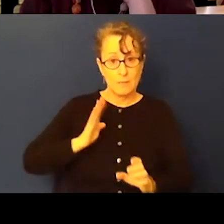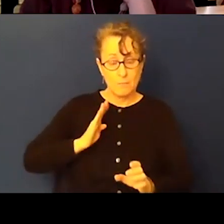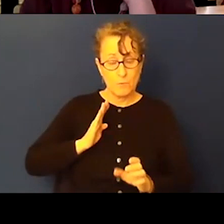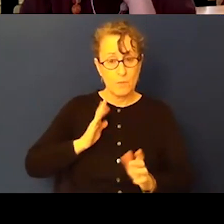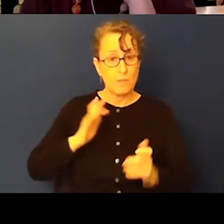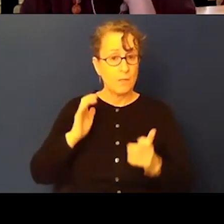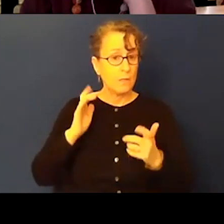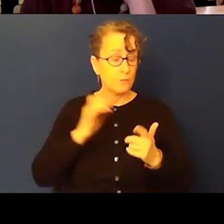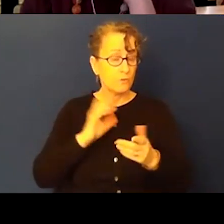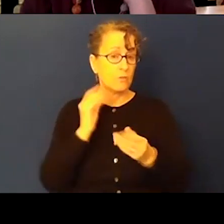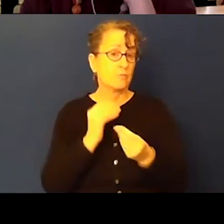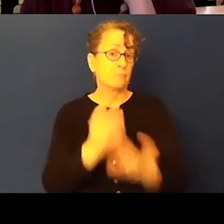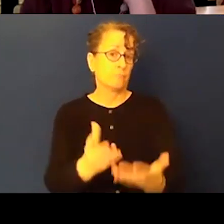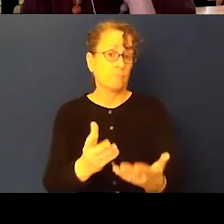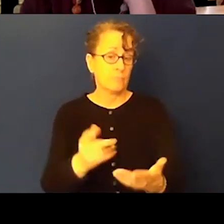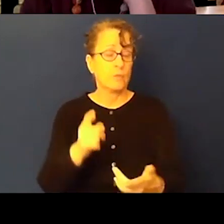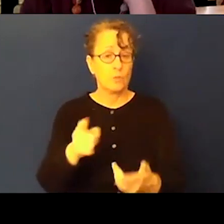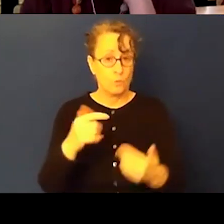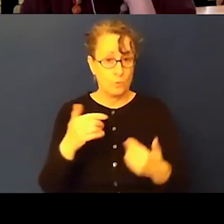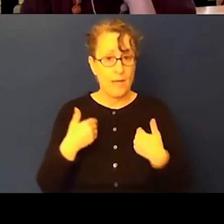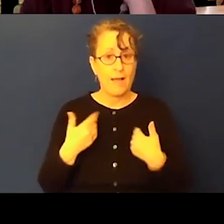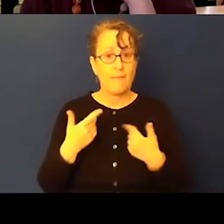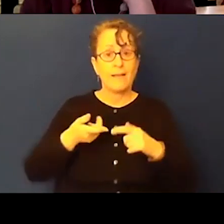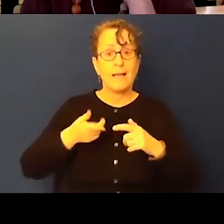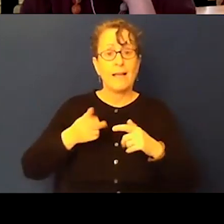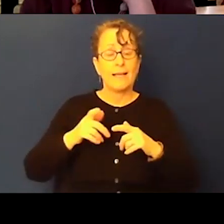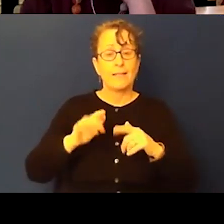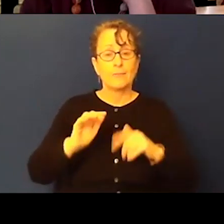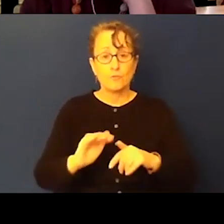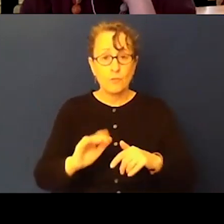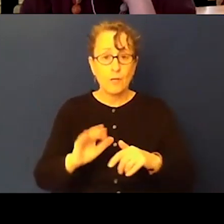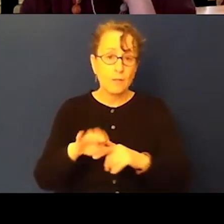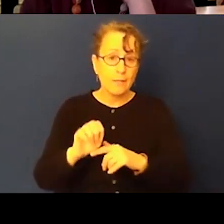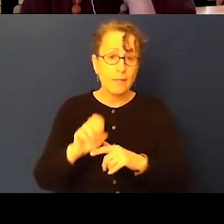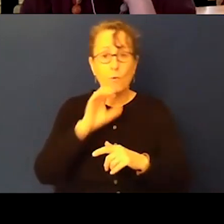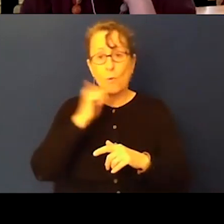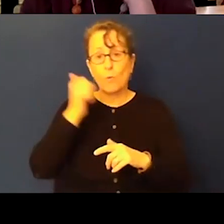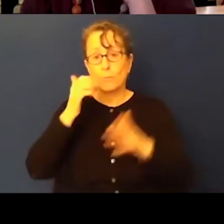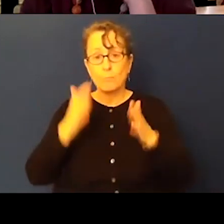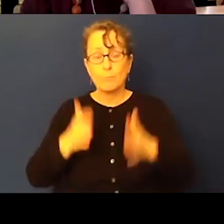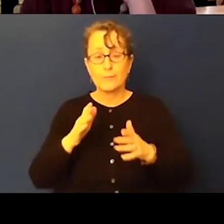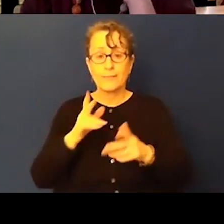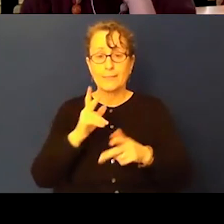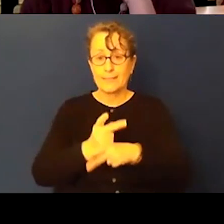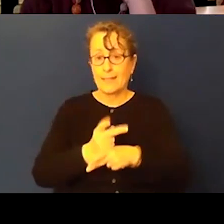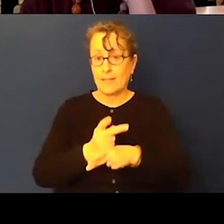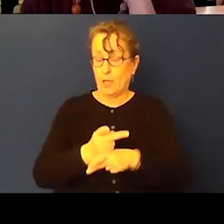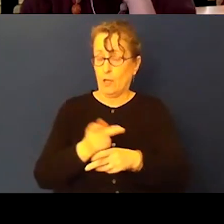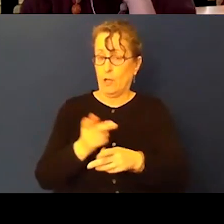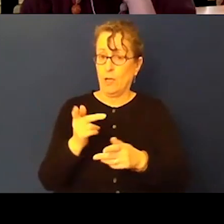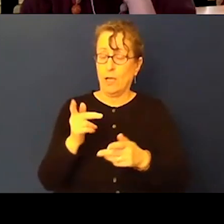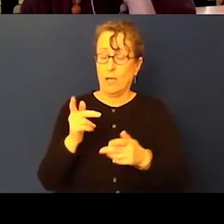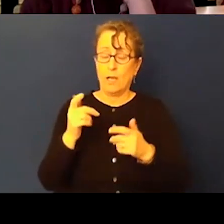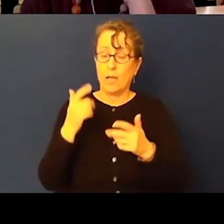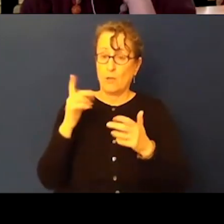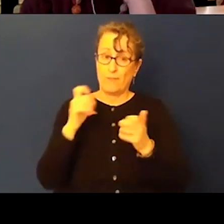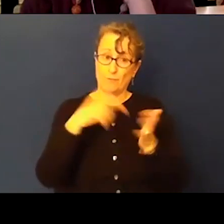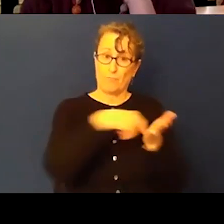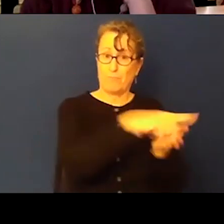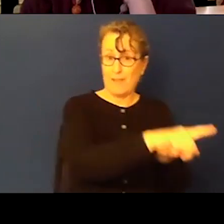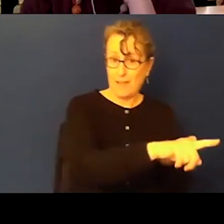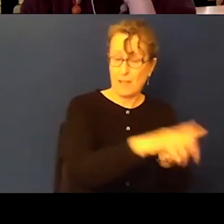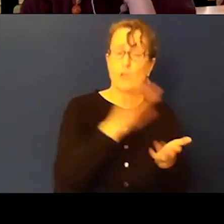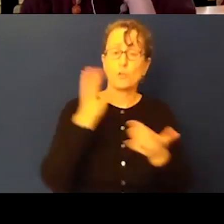care needs and that you'd like to receive that care stipend, and to make it a set